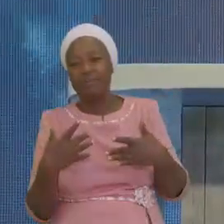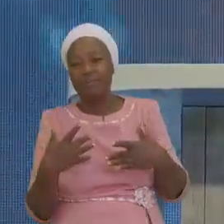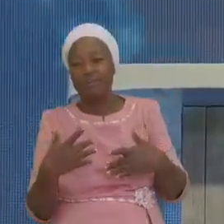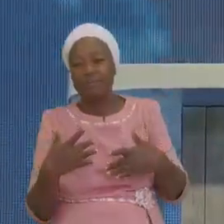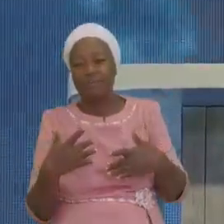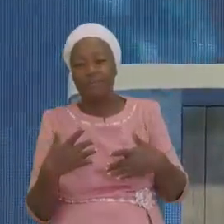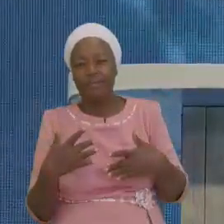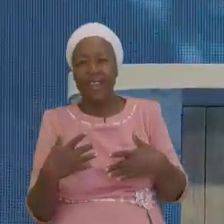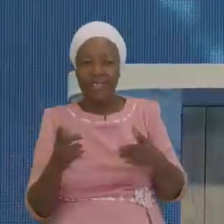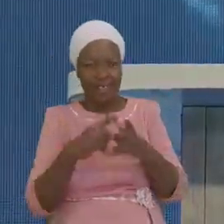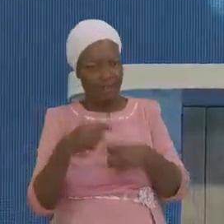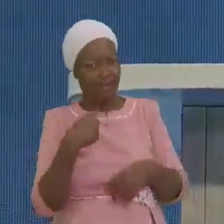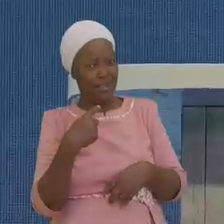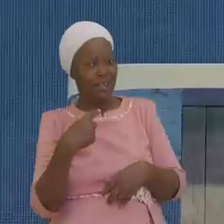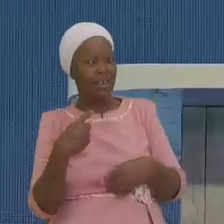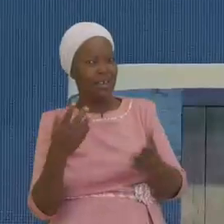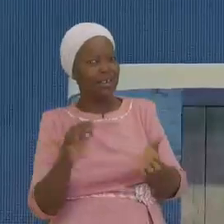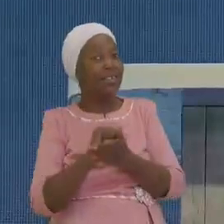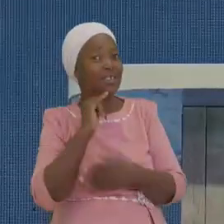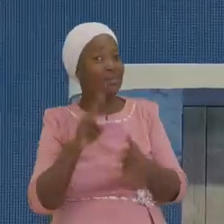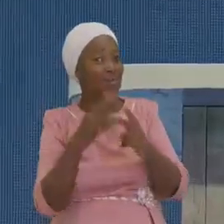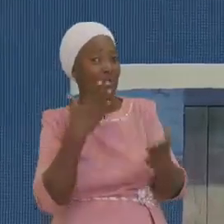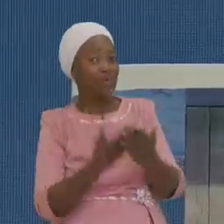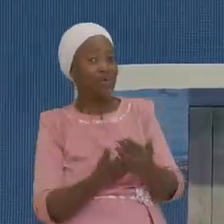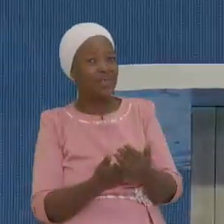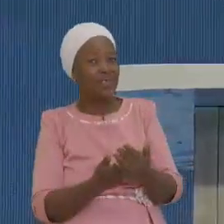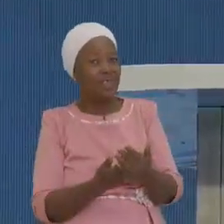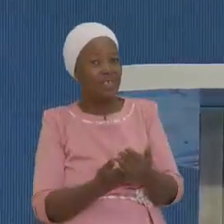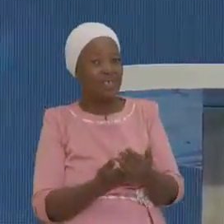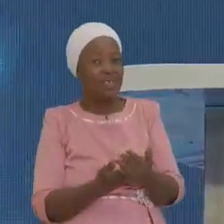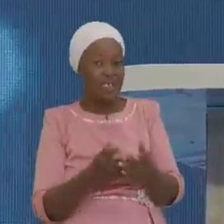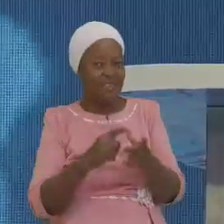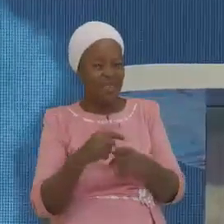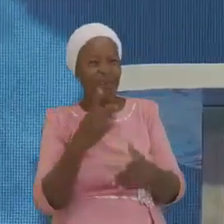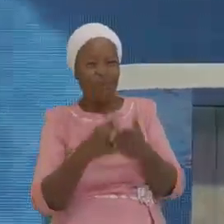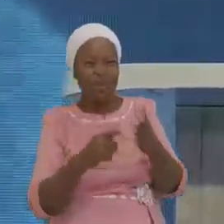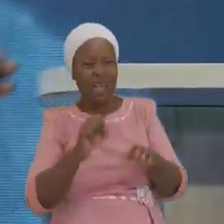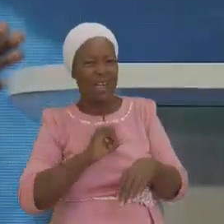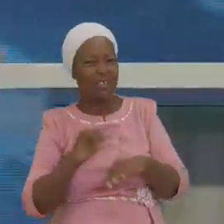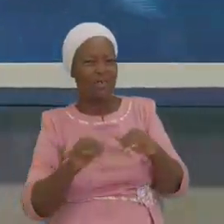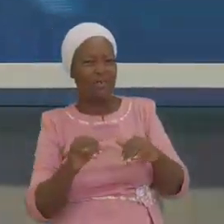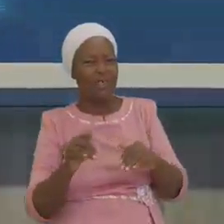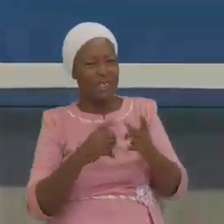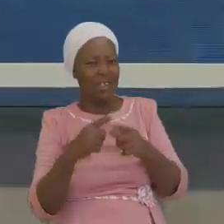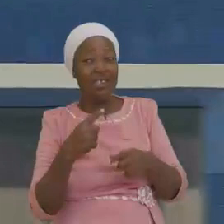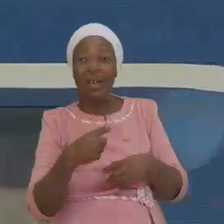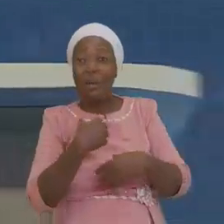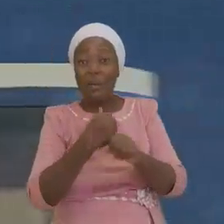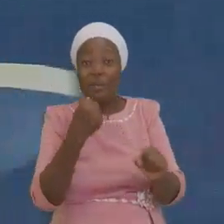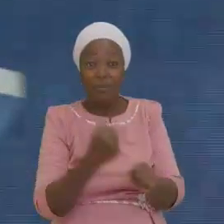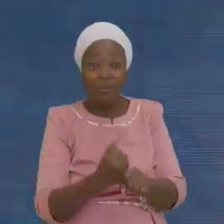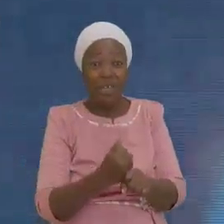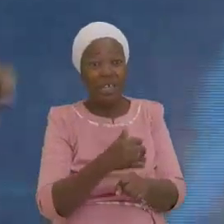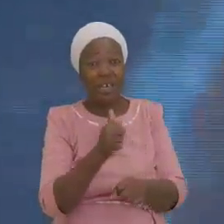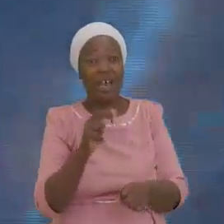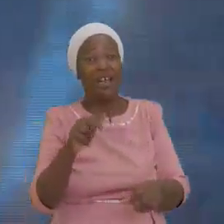You say, that is very good. You say, what do I have to do? It says, make an